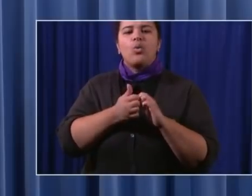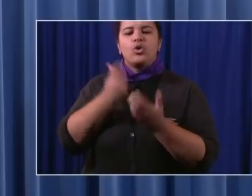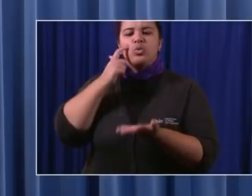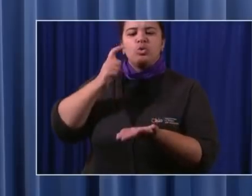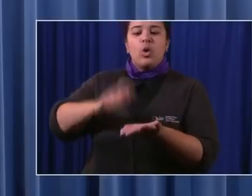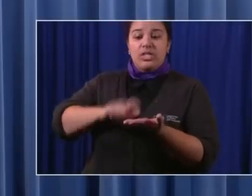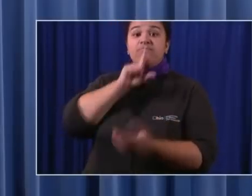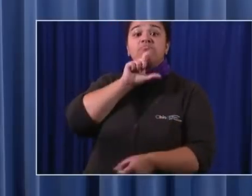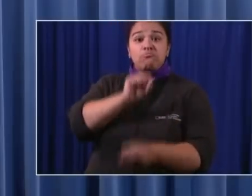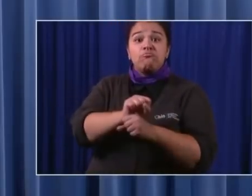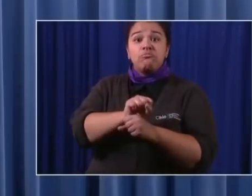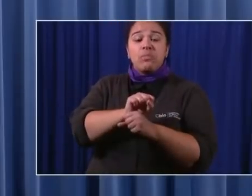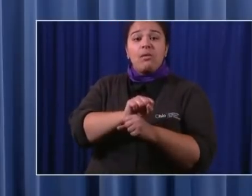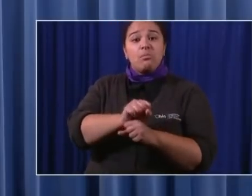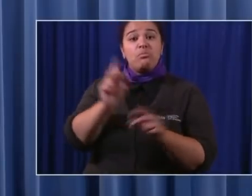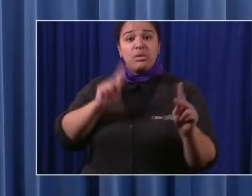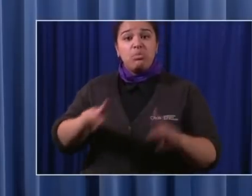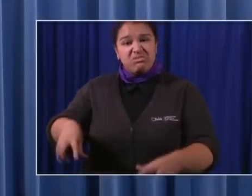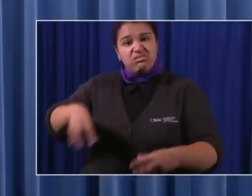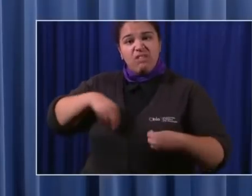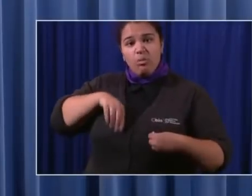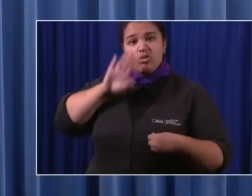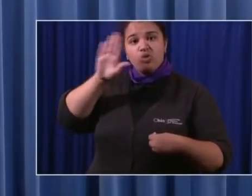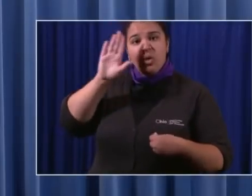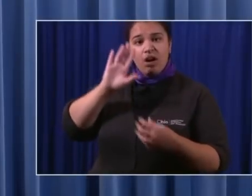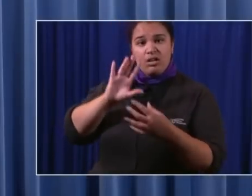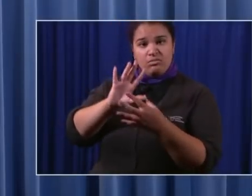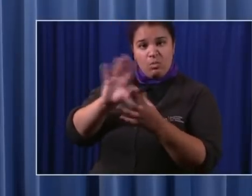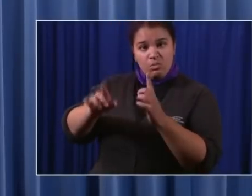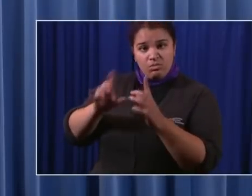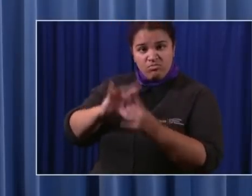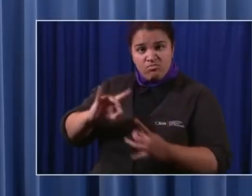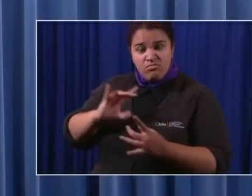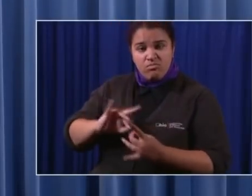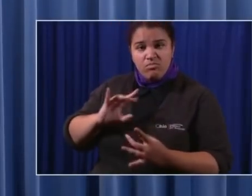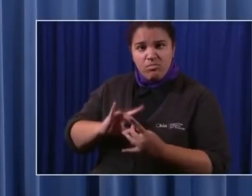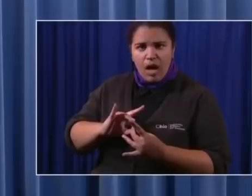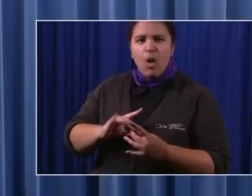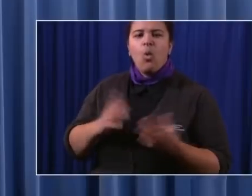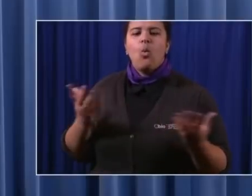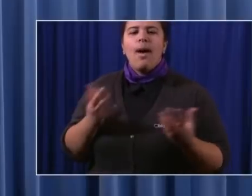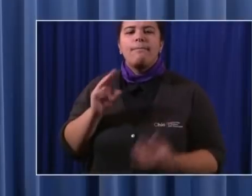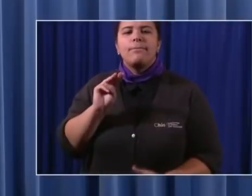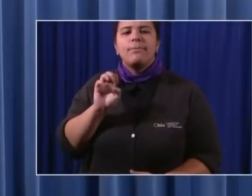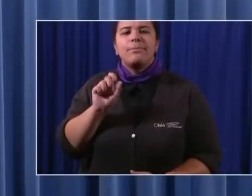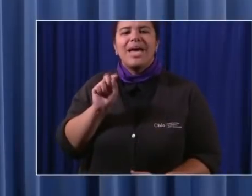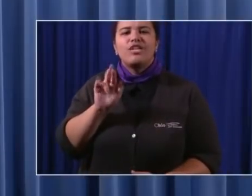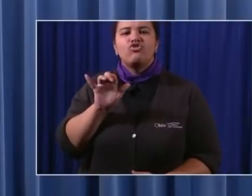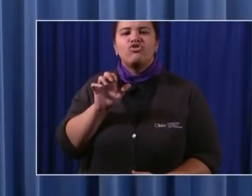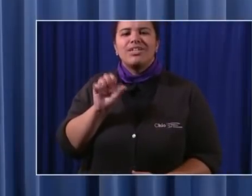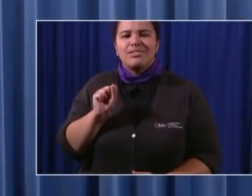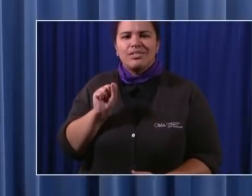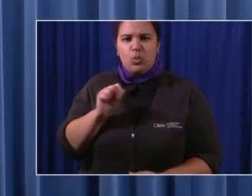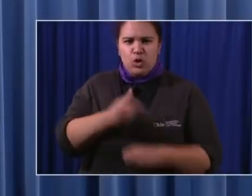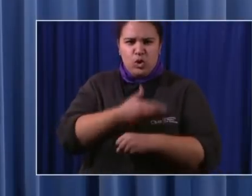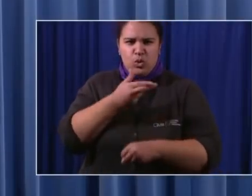to tell you that it is shifting in the right direction? And what will you do if the numbers continue to get worse?